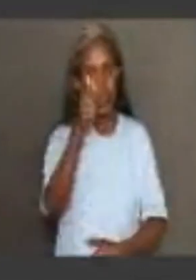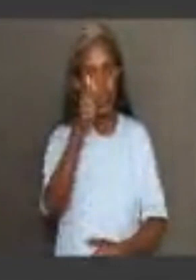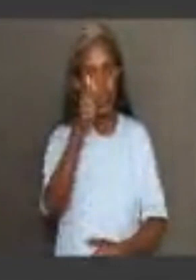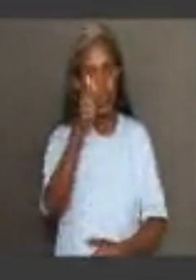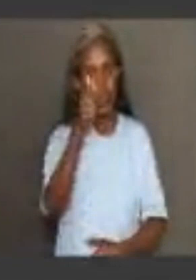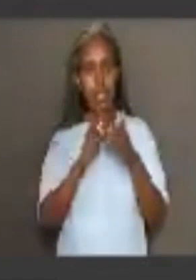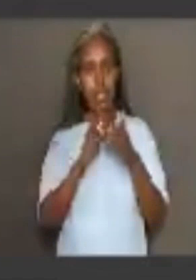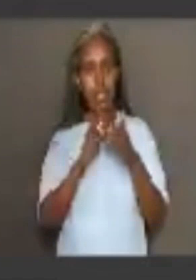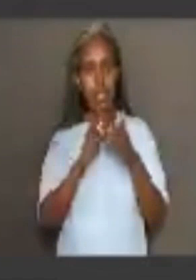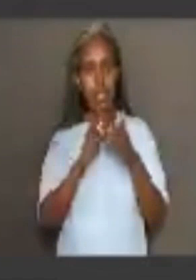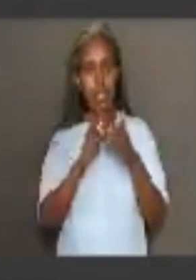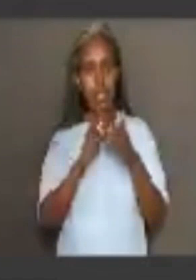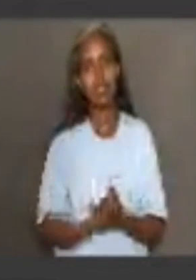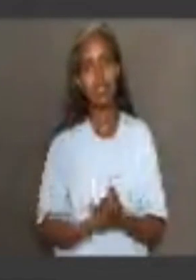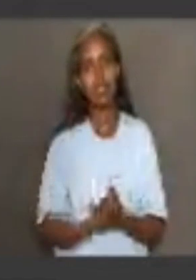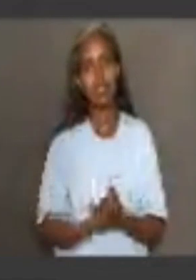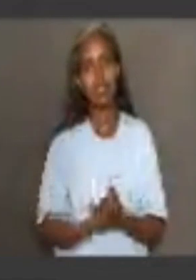than C.